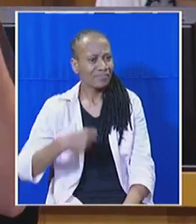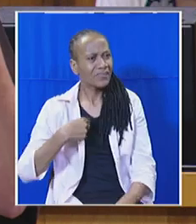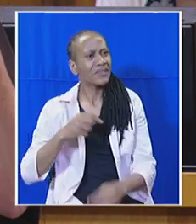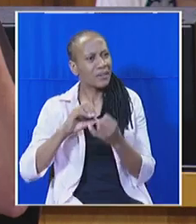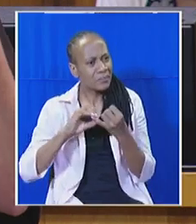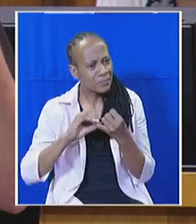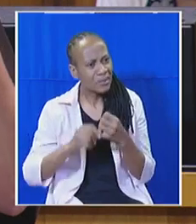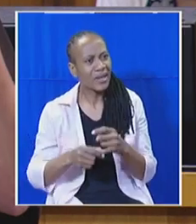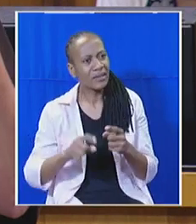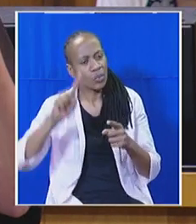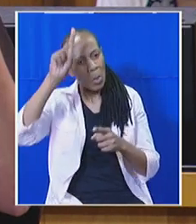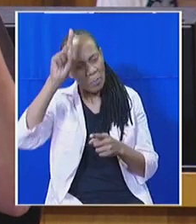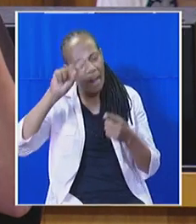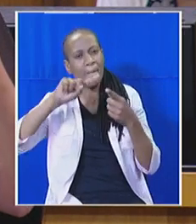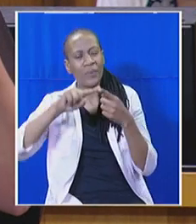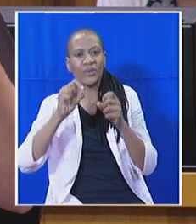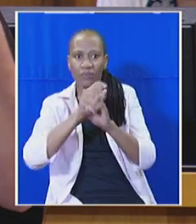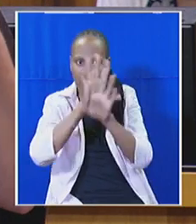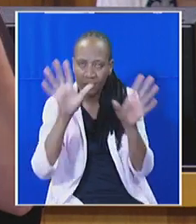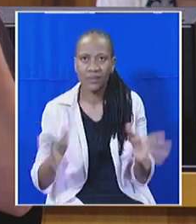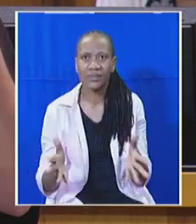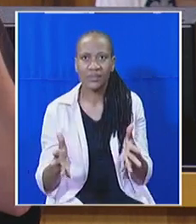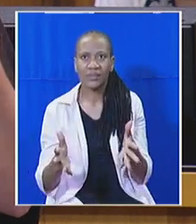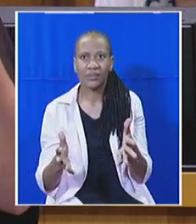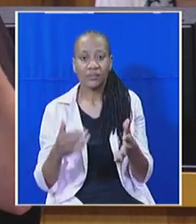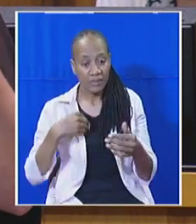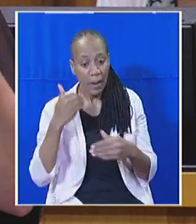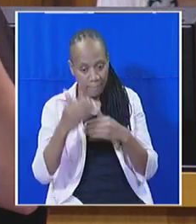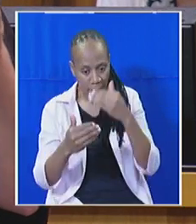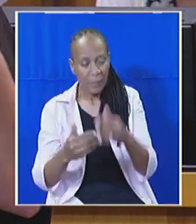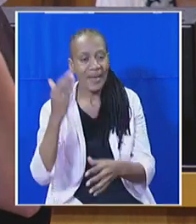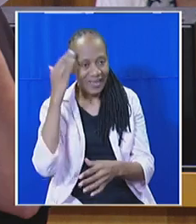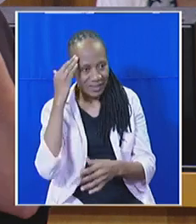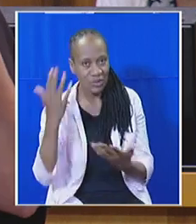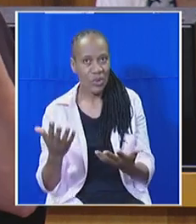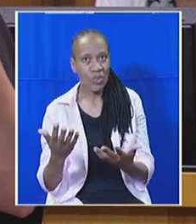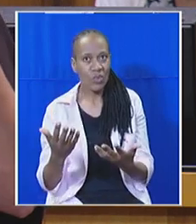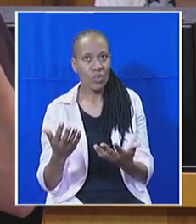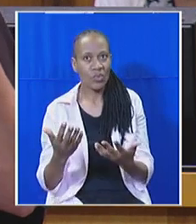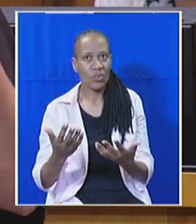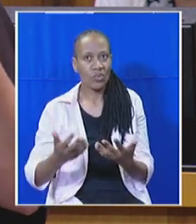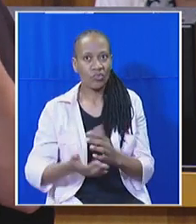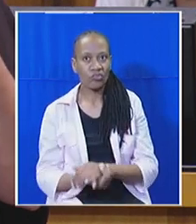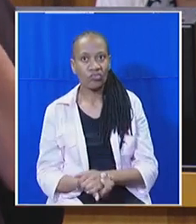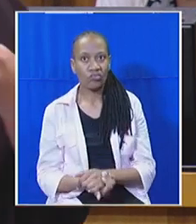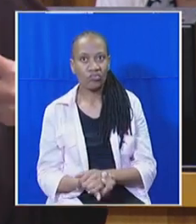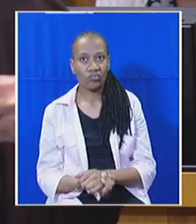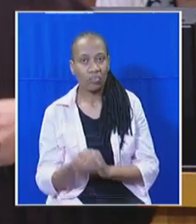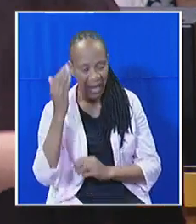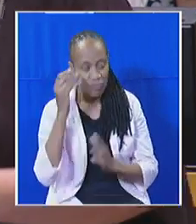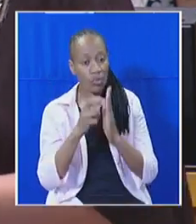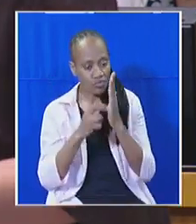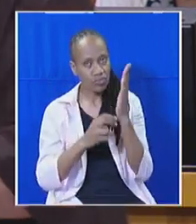a point of clarity to you, Deputy Speaker. I know the procedure that that only one person asks a question. I do know the